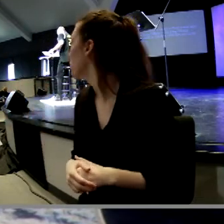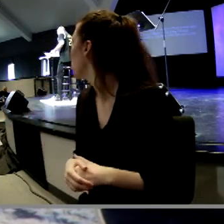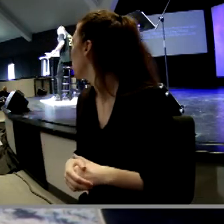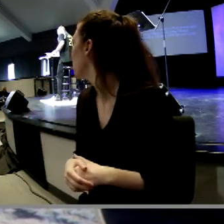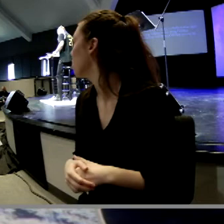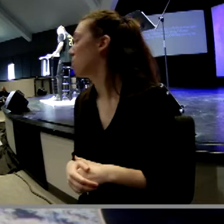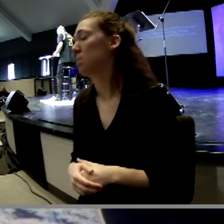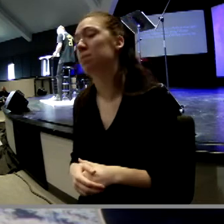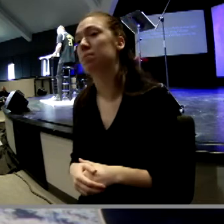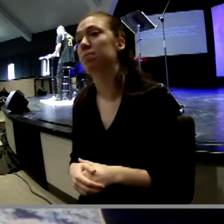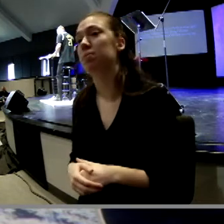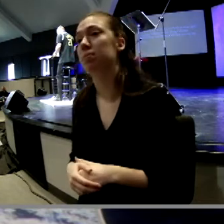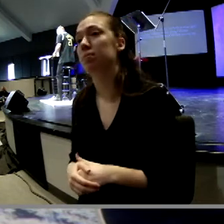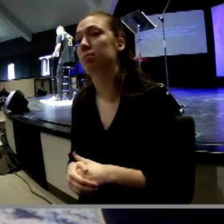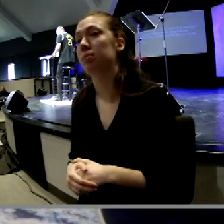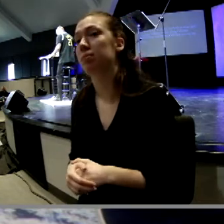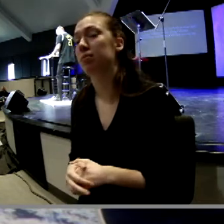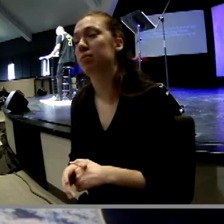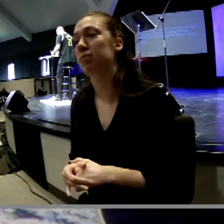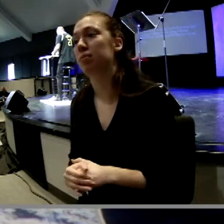God, I know,